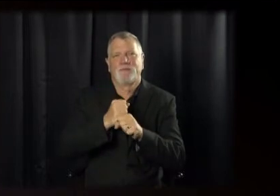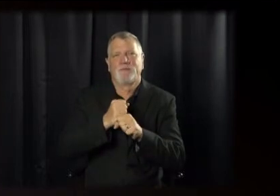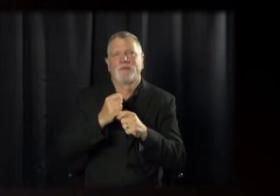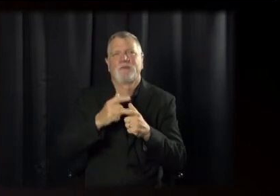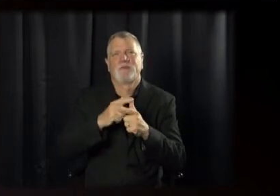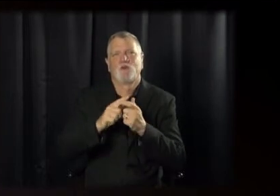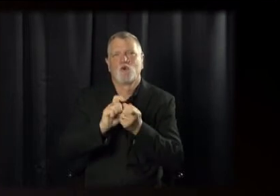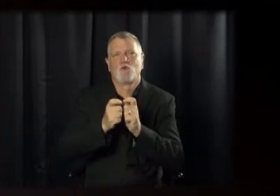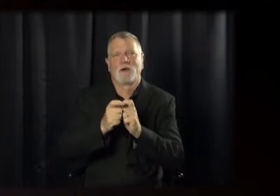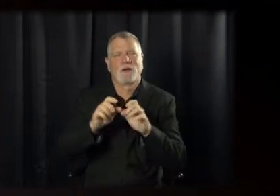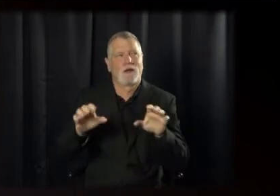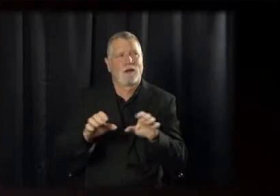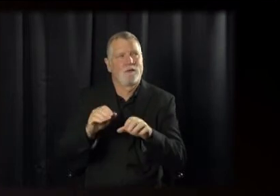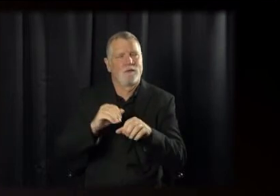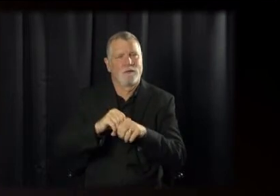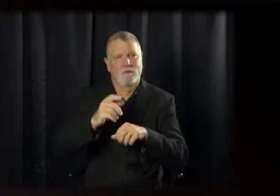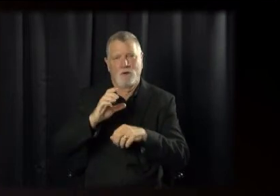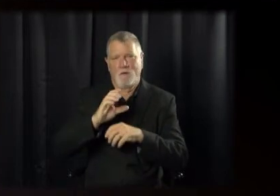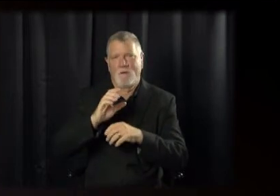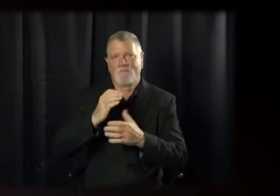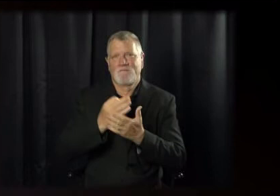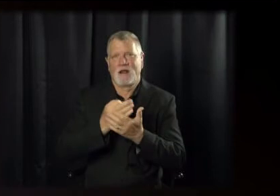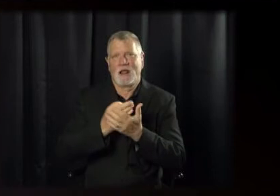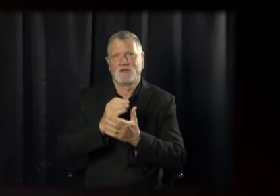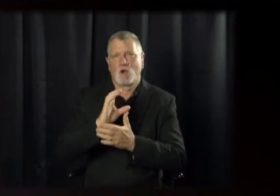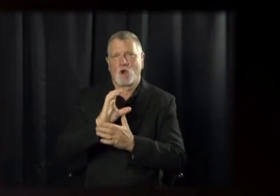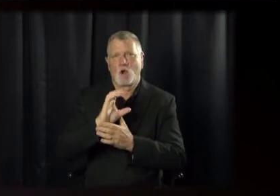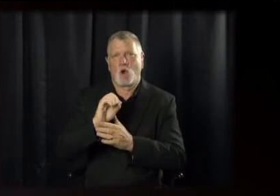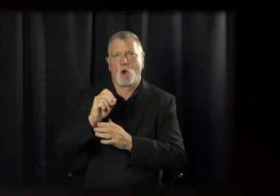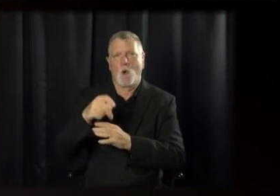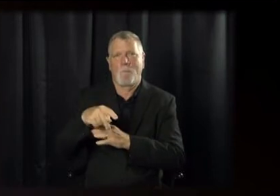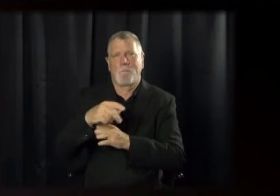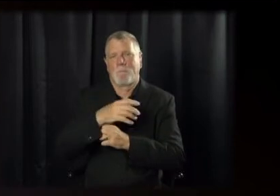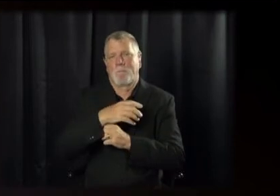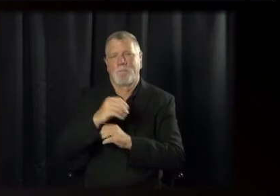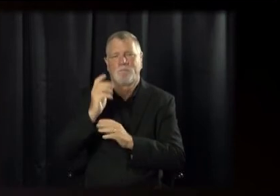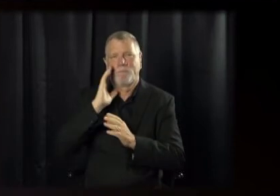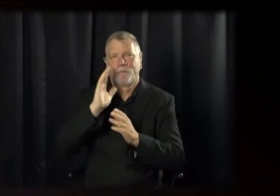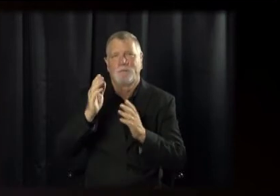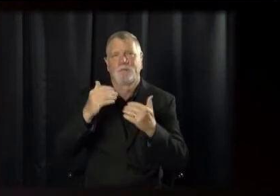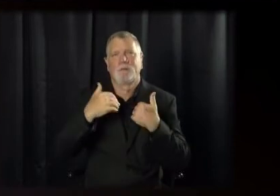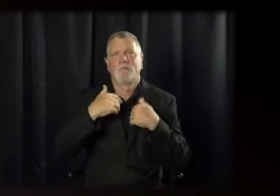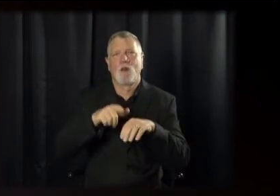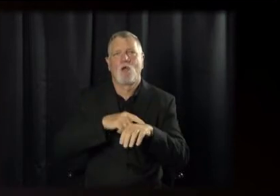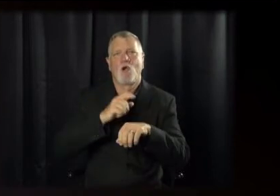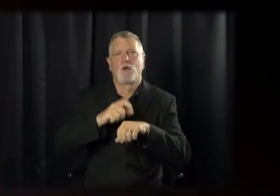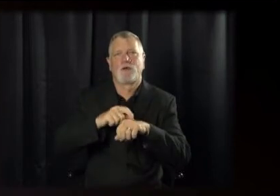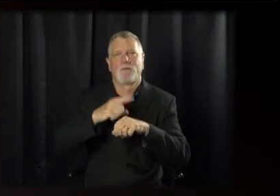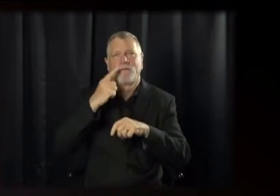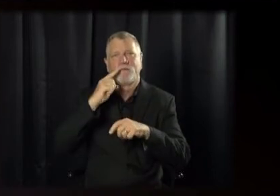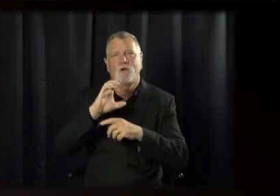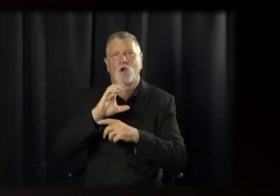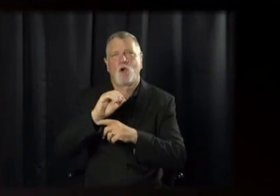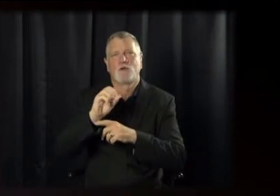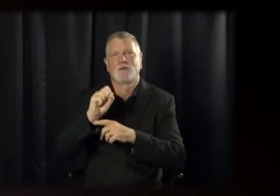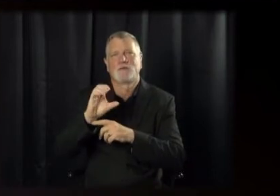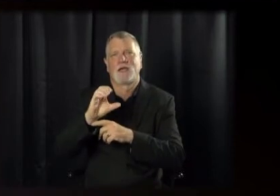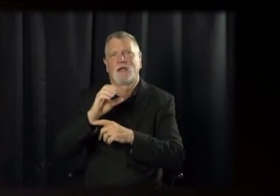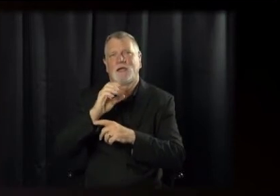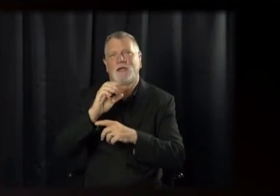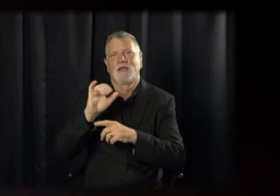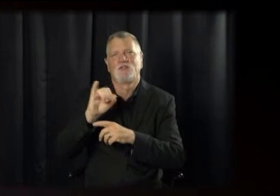and corrective actions in financial co-ops. This will also provide savings in the long-term cost of the Kosak Insurance